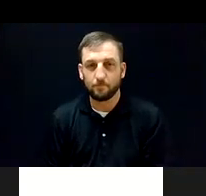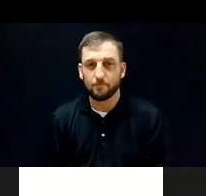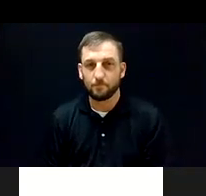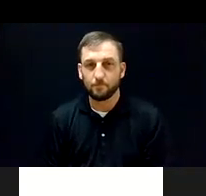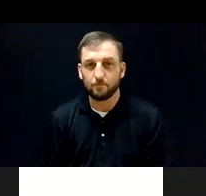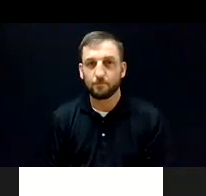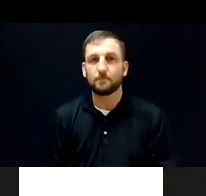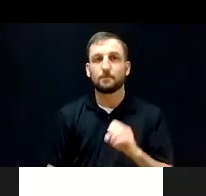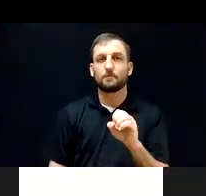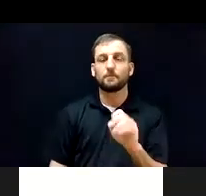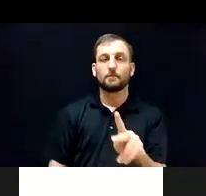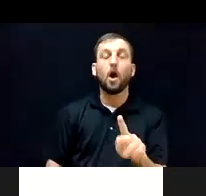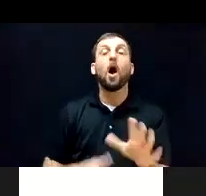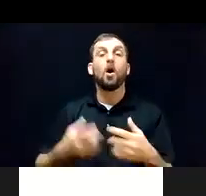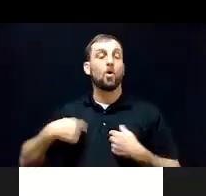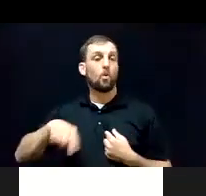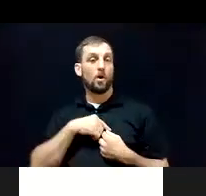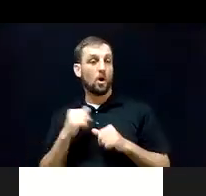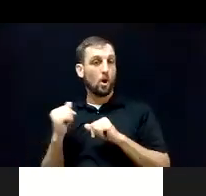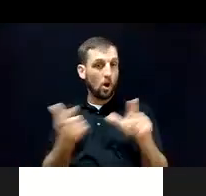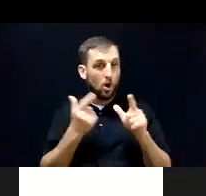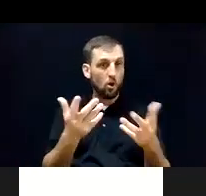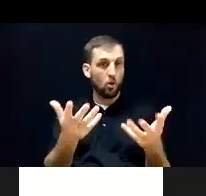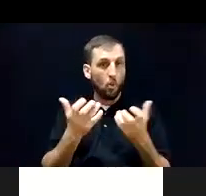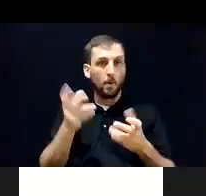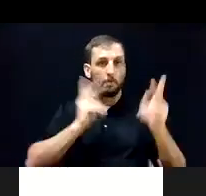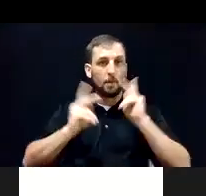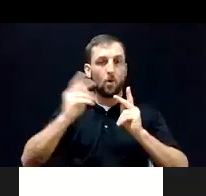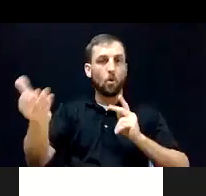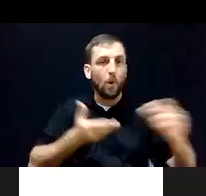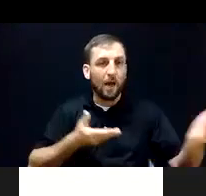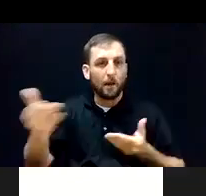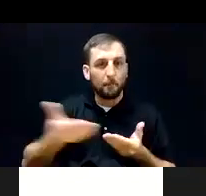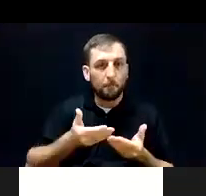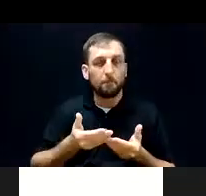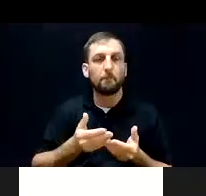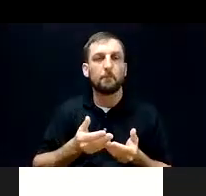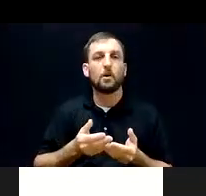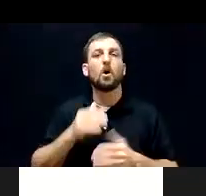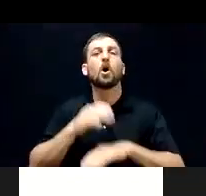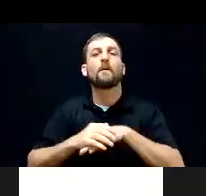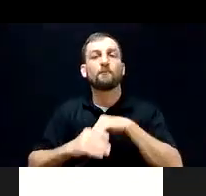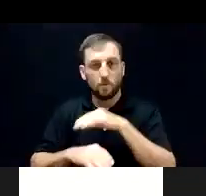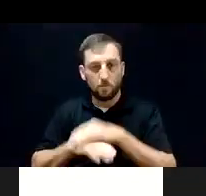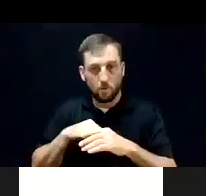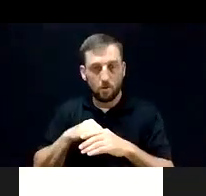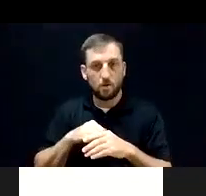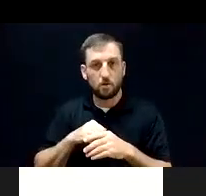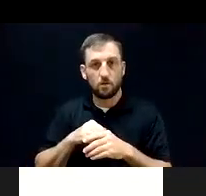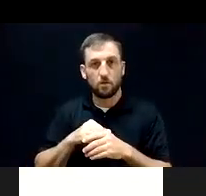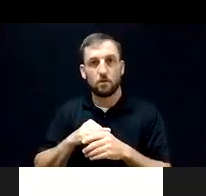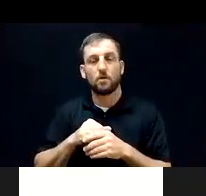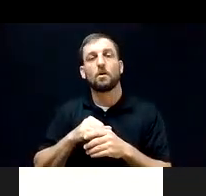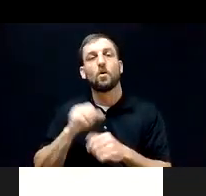Okay. We all want people to be welcomed and to be comfortable so they can work towards